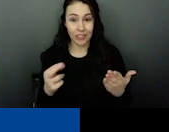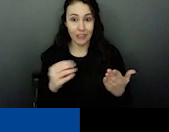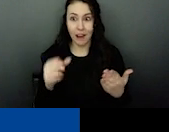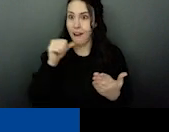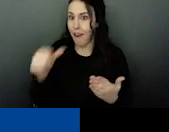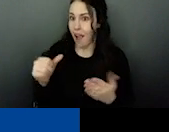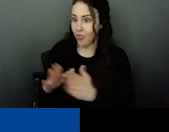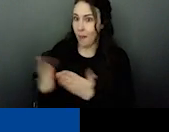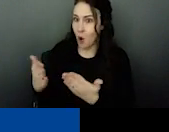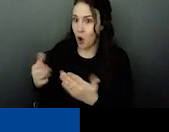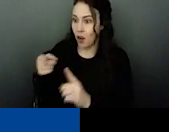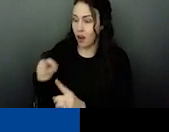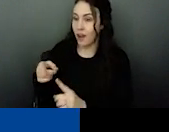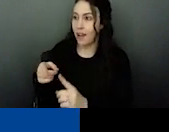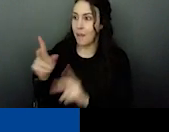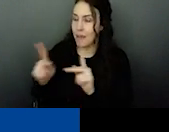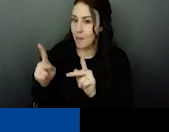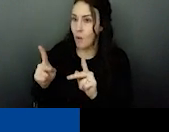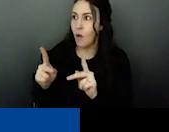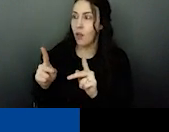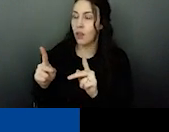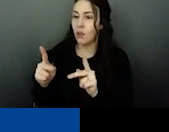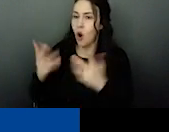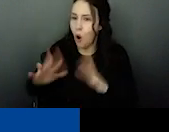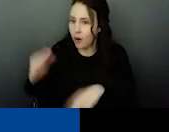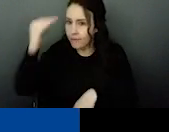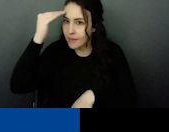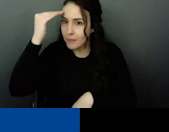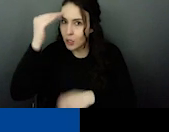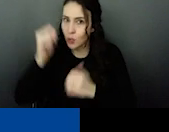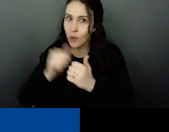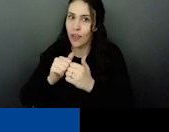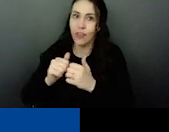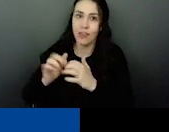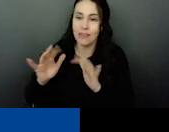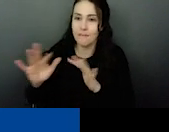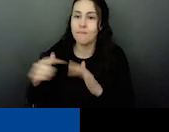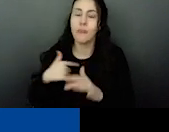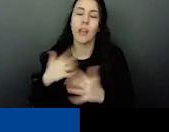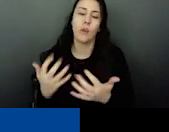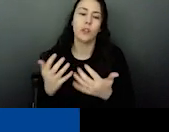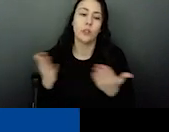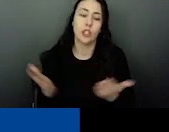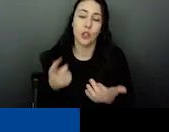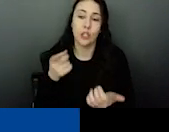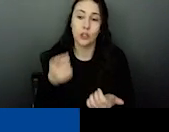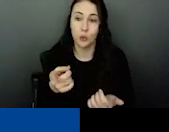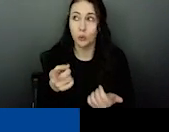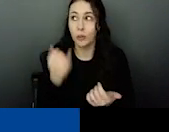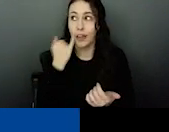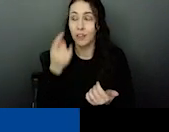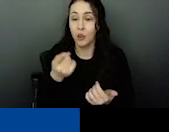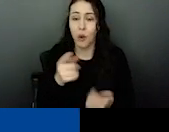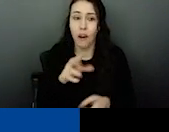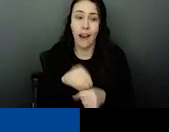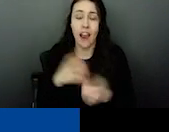everybody sort of is familiar with. And I want to make sure that I encourage you, if you're in, let's say, biological